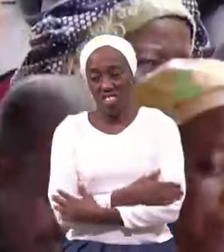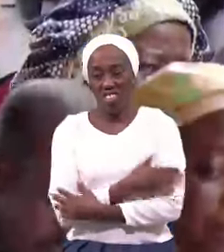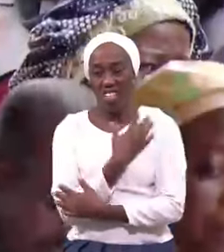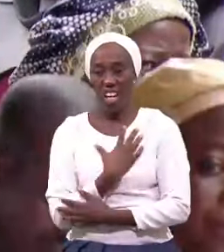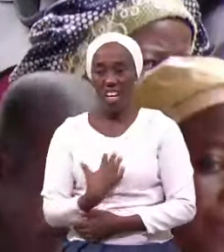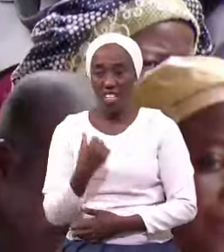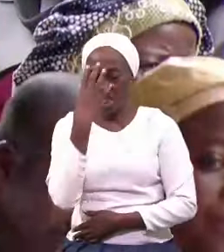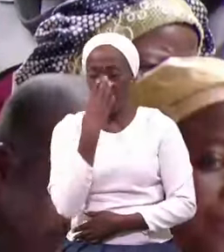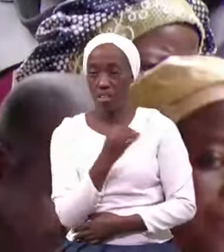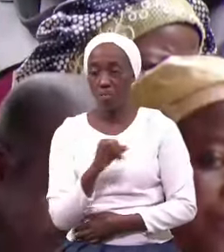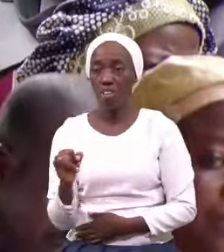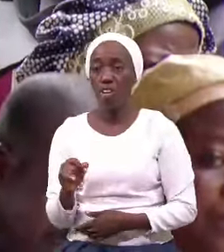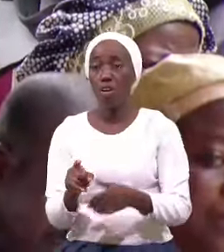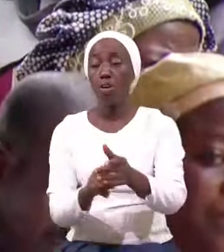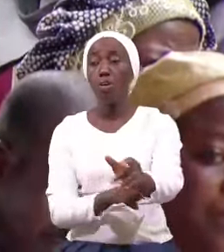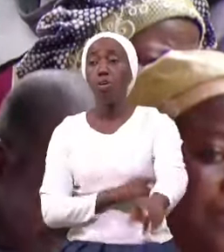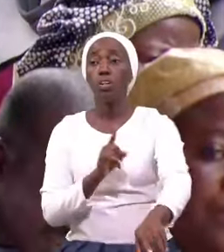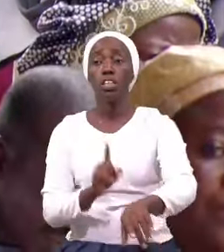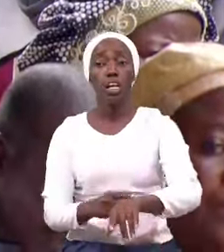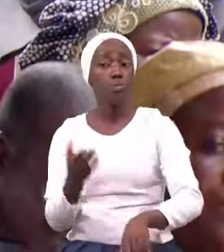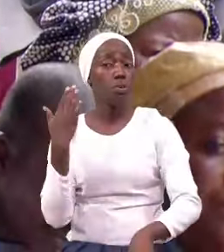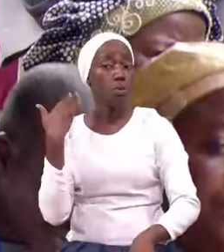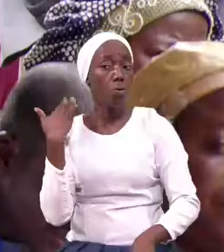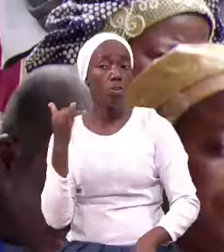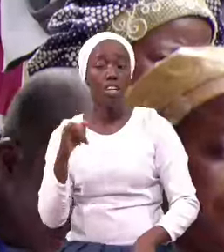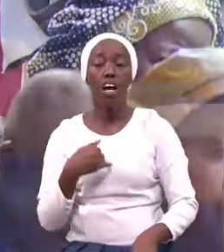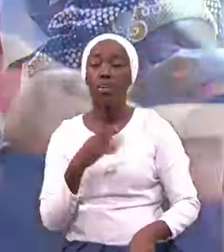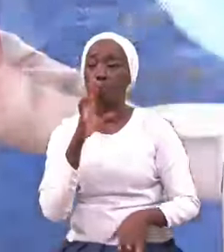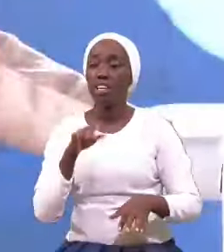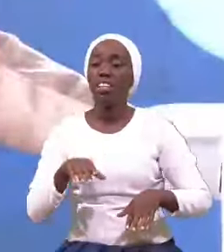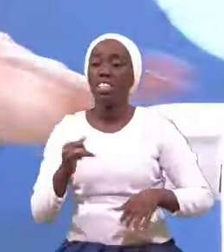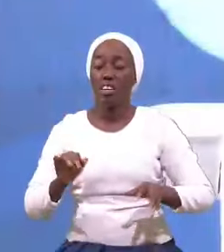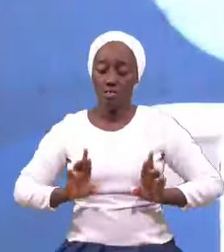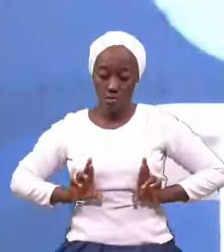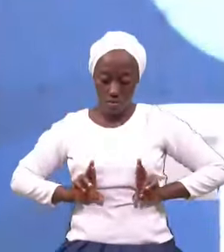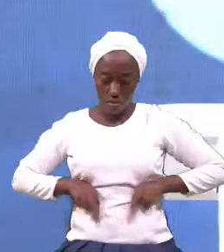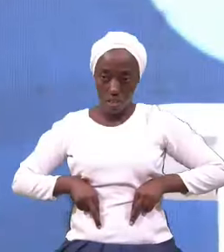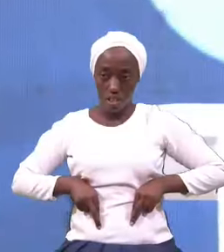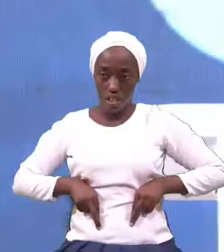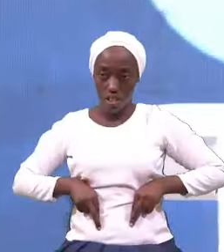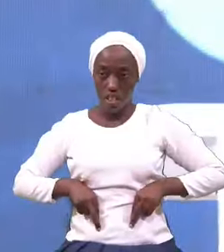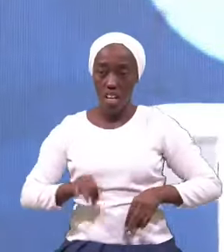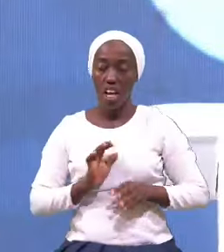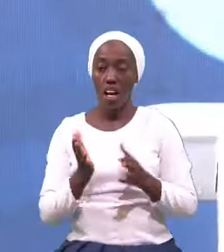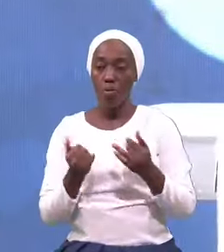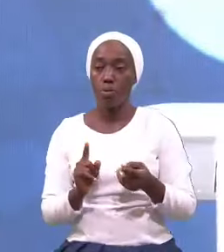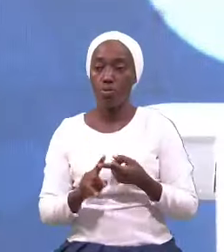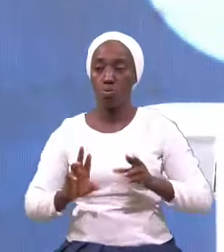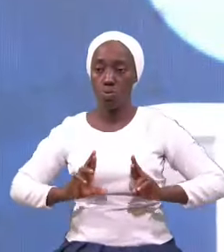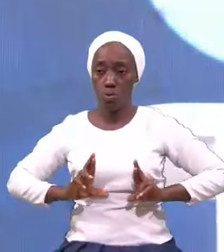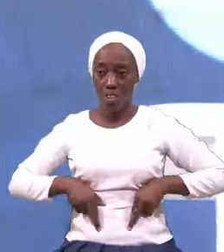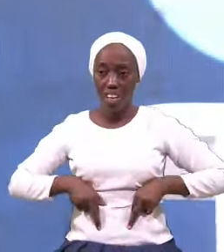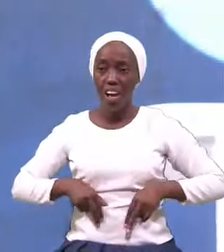Long time ago, they have retired. I want to retire. When God has given you